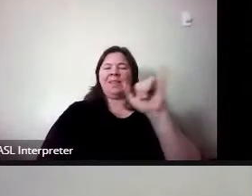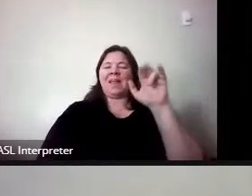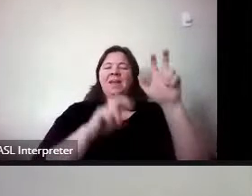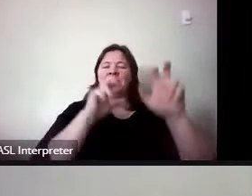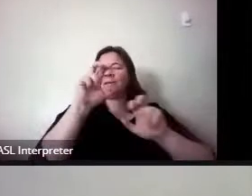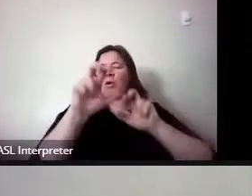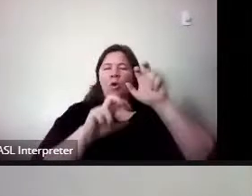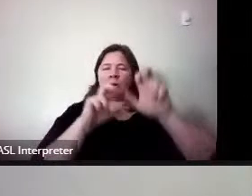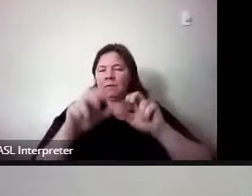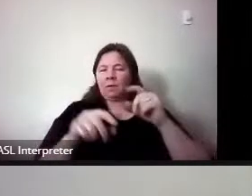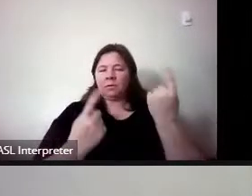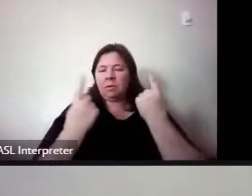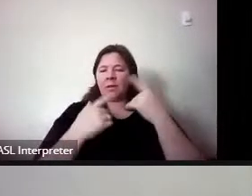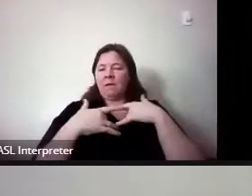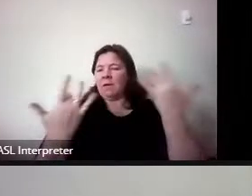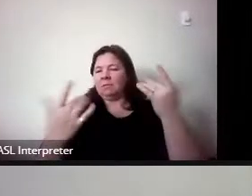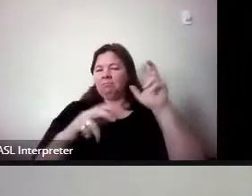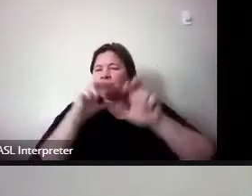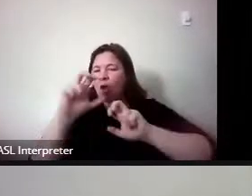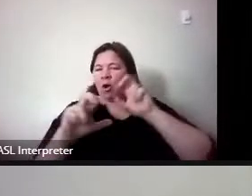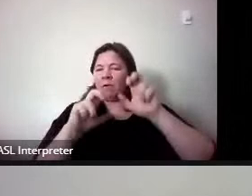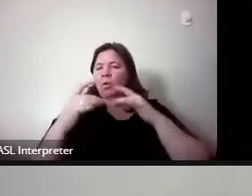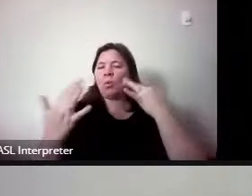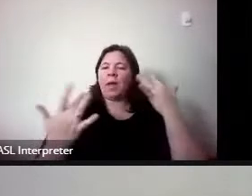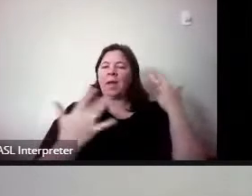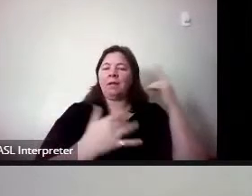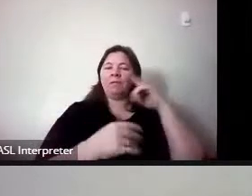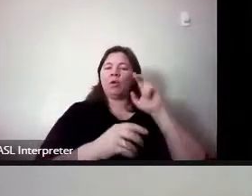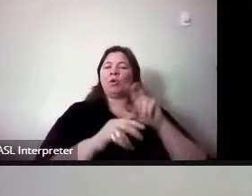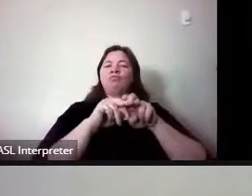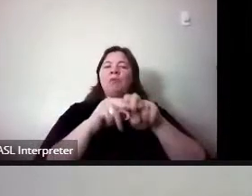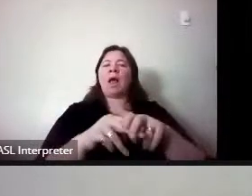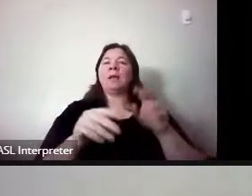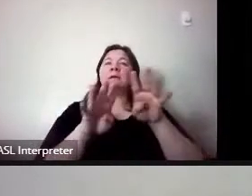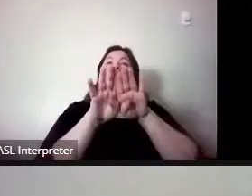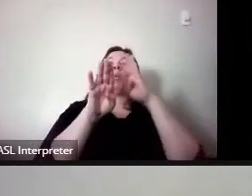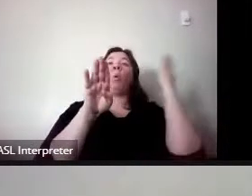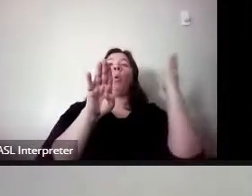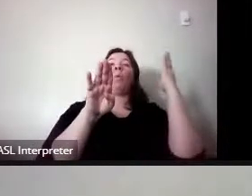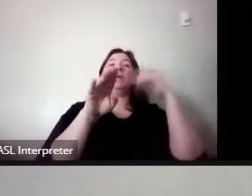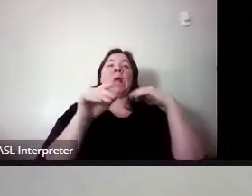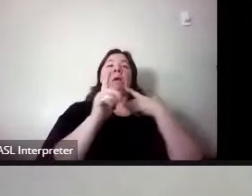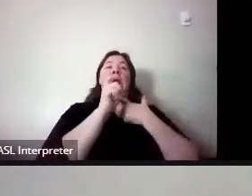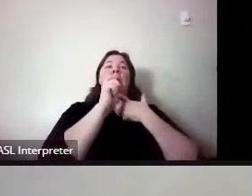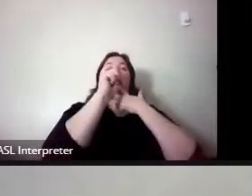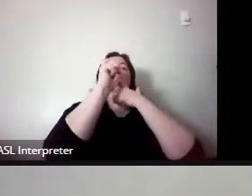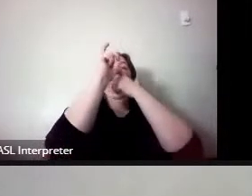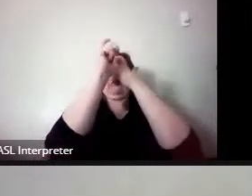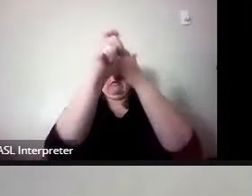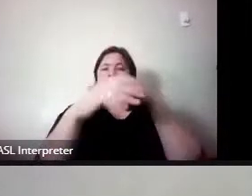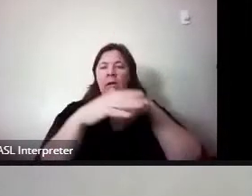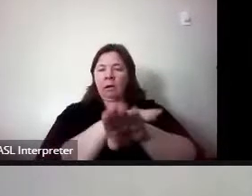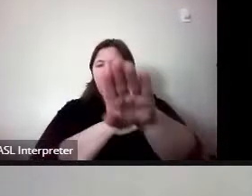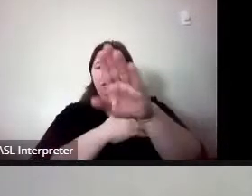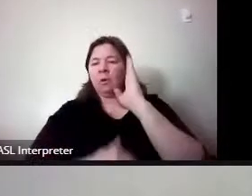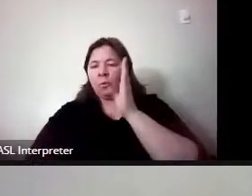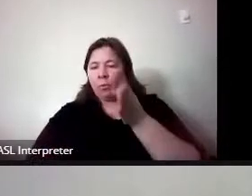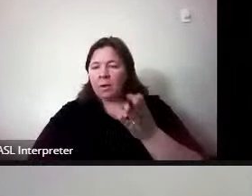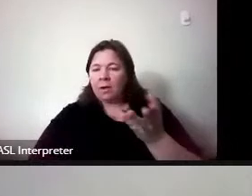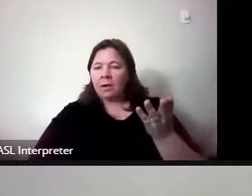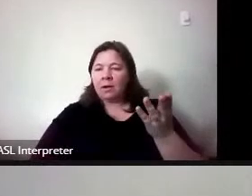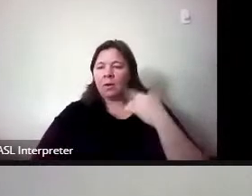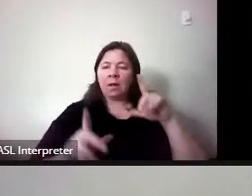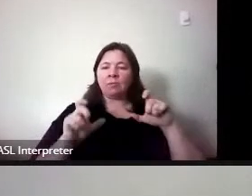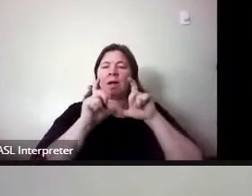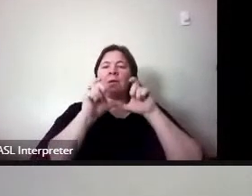some sort of experience. You're just waiting for the ride, and they open the gates, and everybody's like, "Woo! Let's go, man! Let's enjoy this